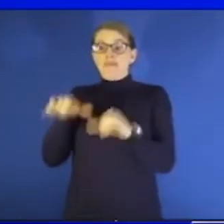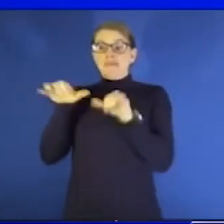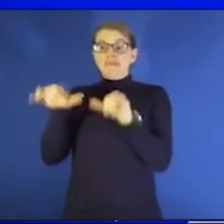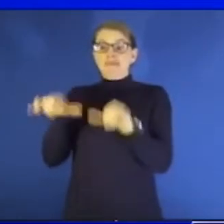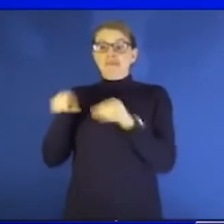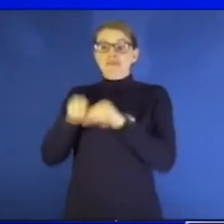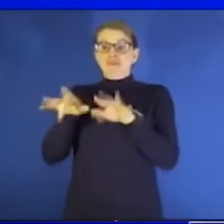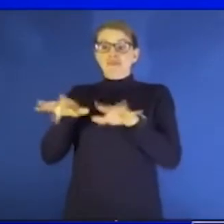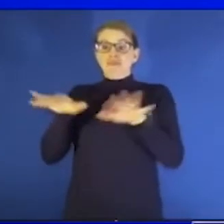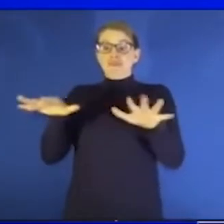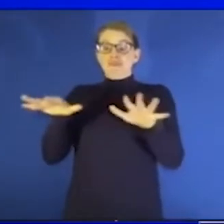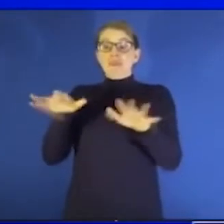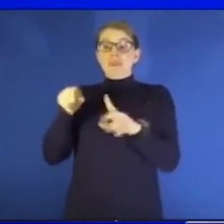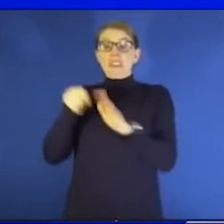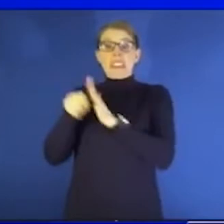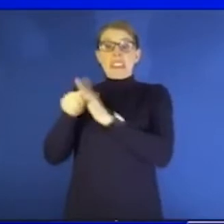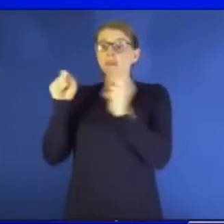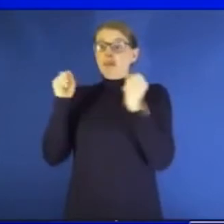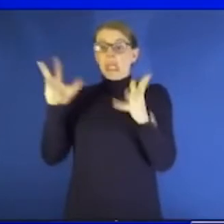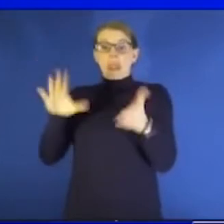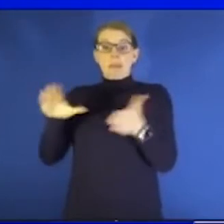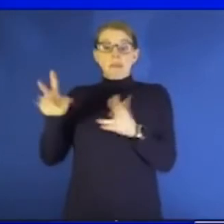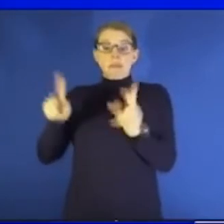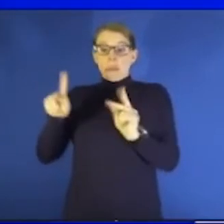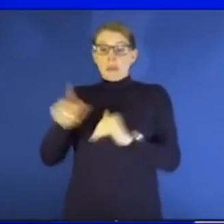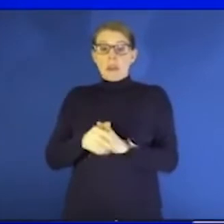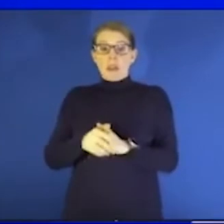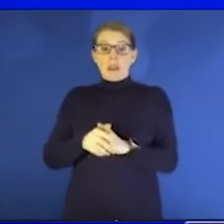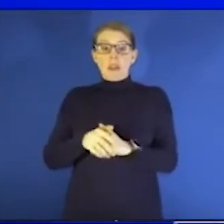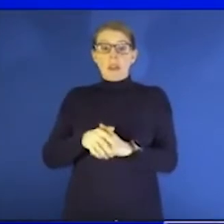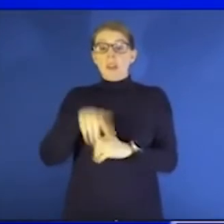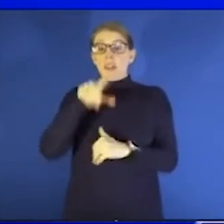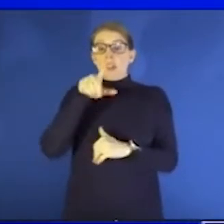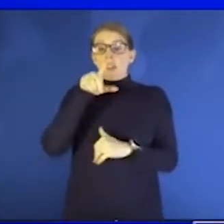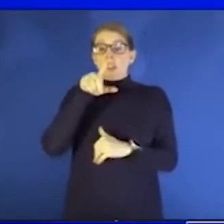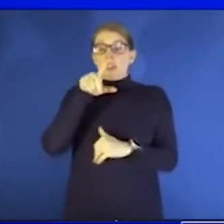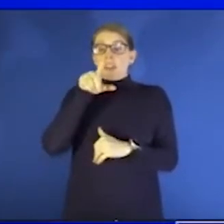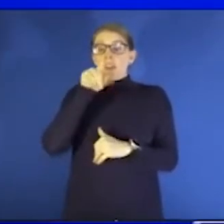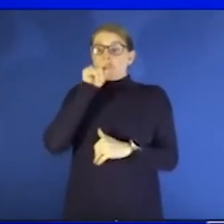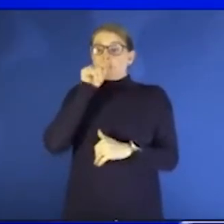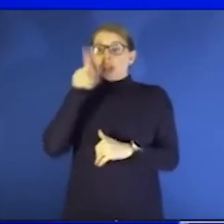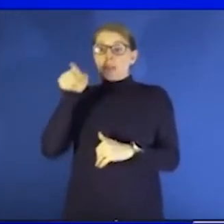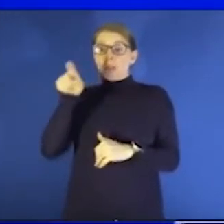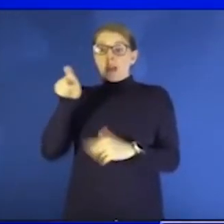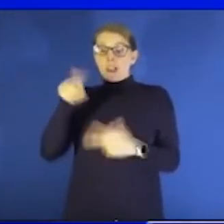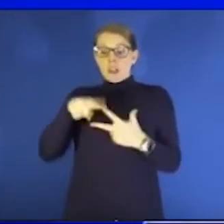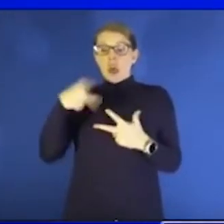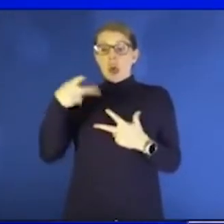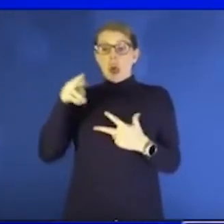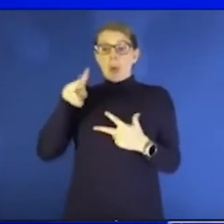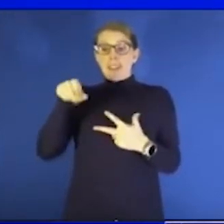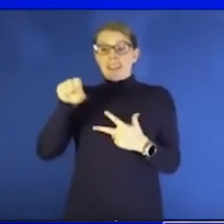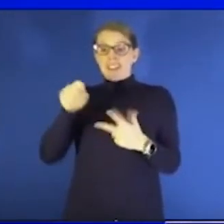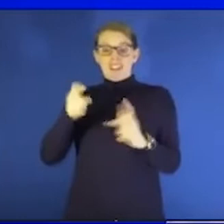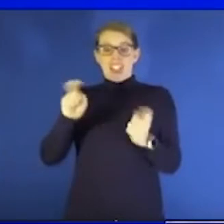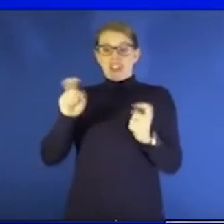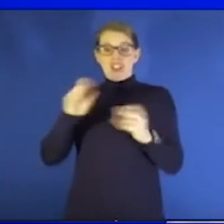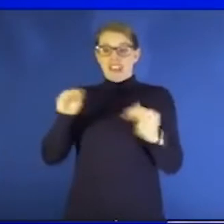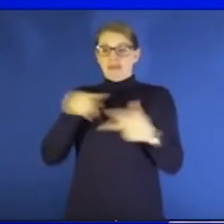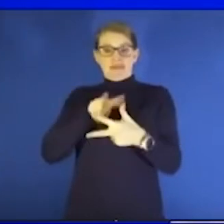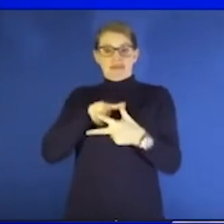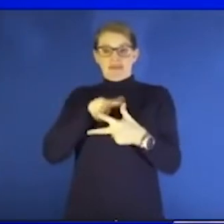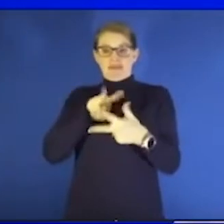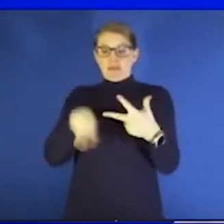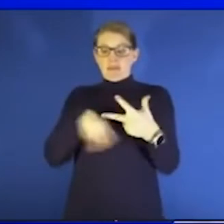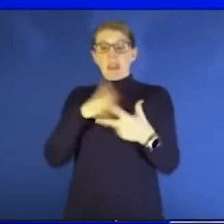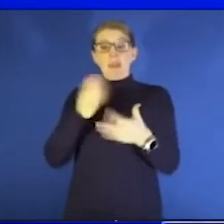hasn't changed since it first came out. Herpes viruses, those things have not changed. Now, maybe when they first